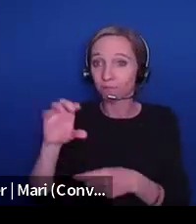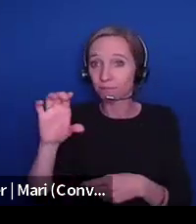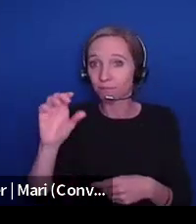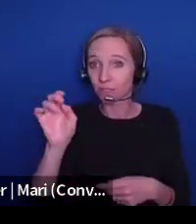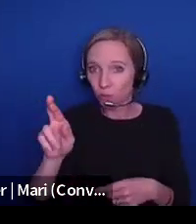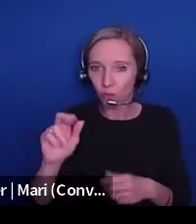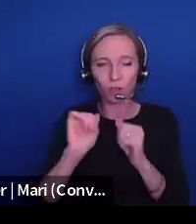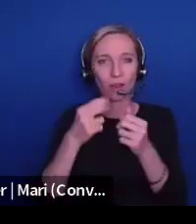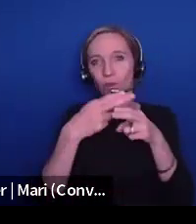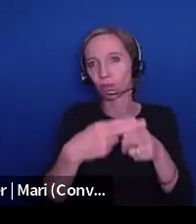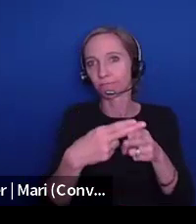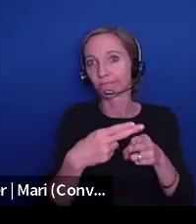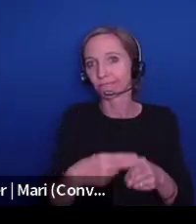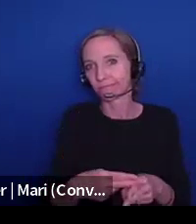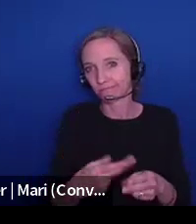this group.